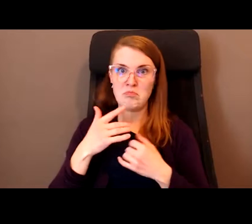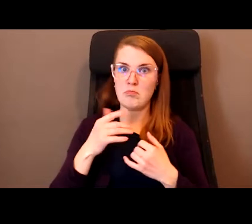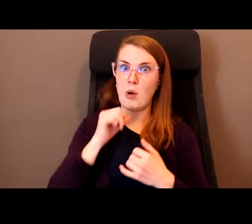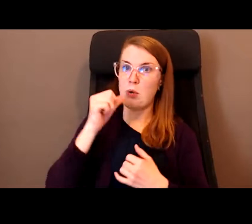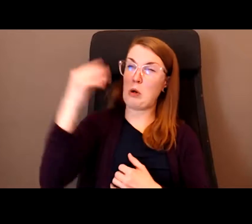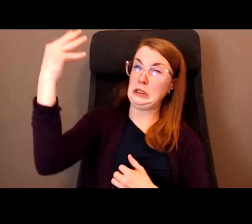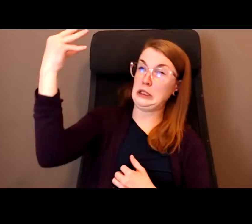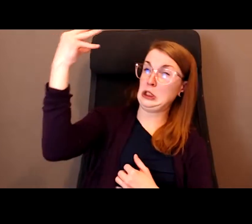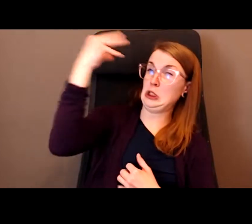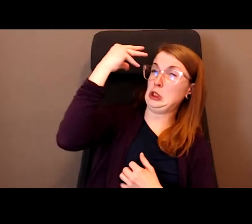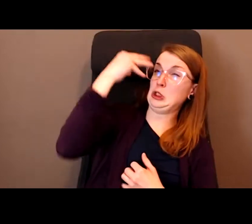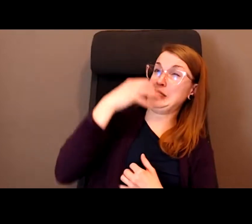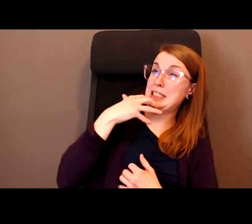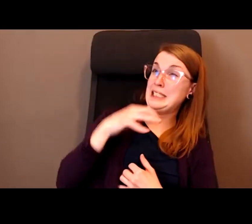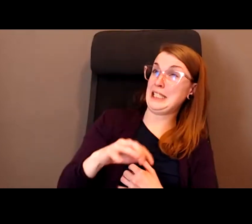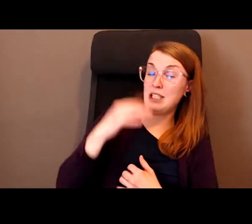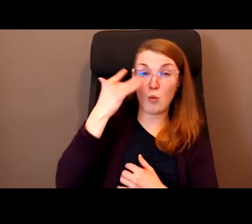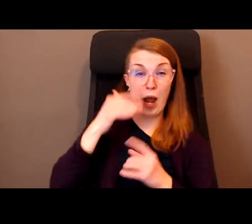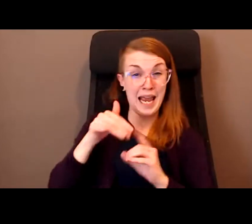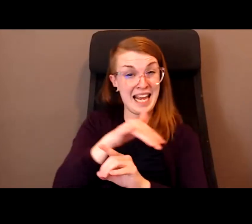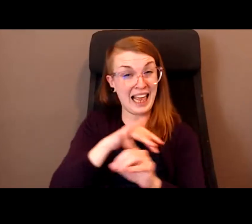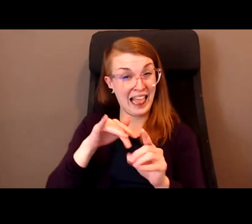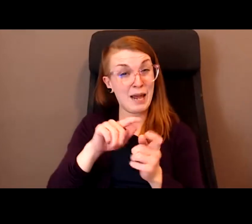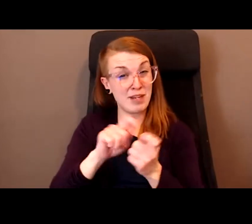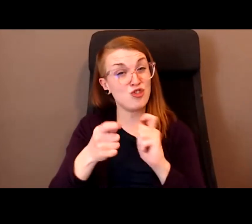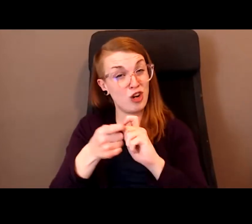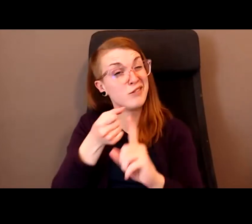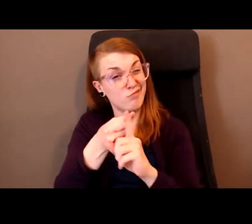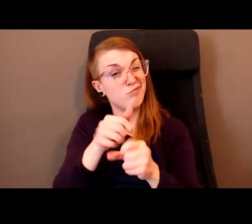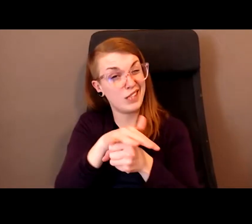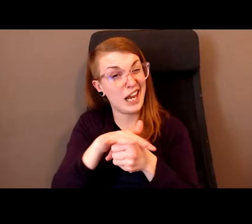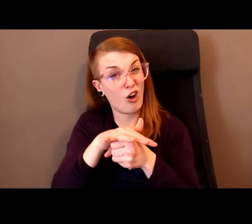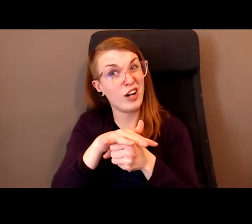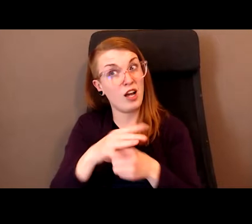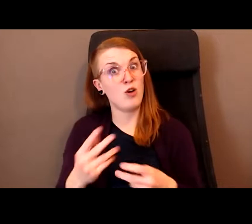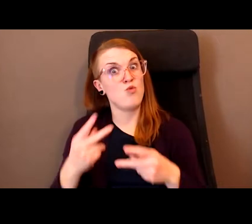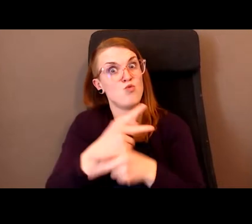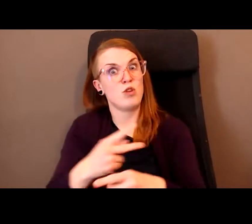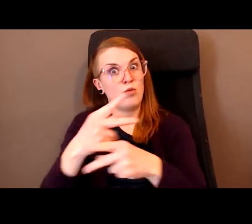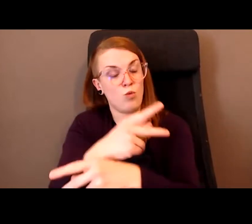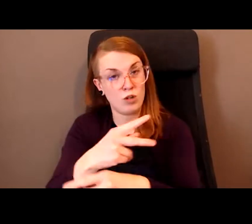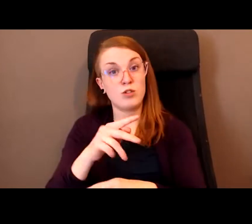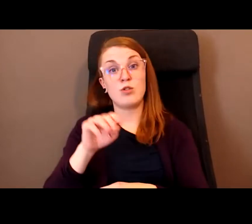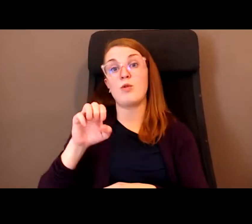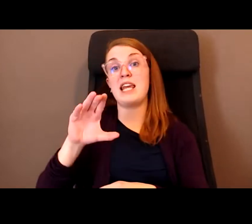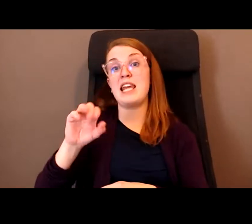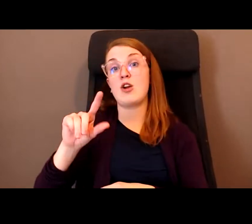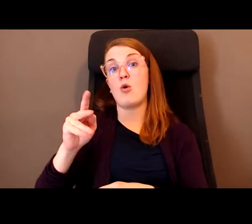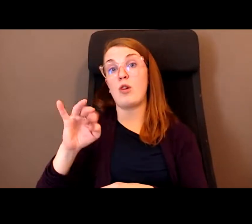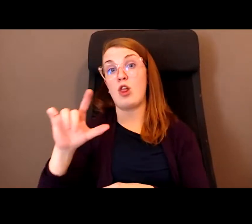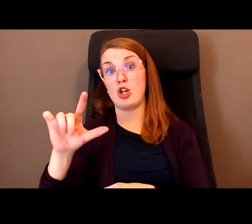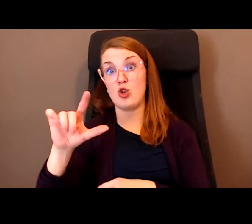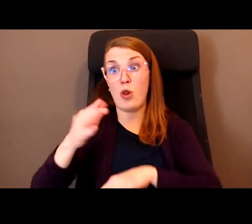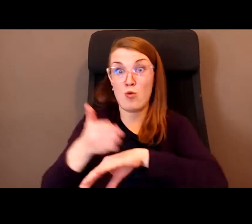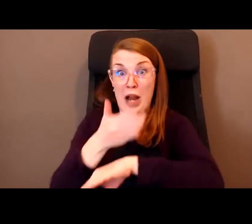as climate change affects this area more and more. So ecological uplift, ecological restoration allows us to create a